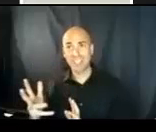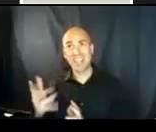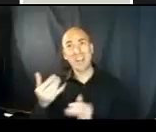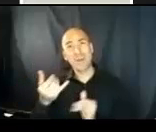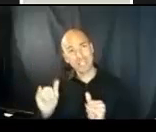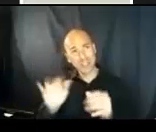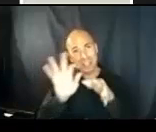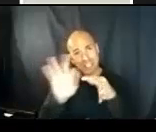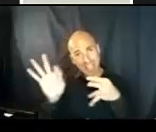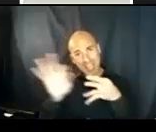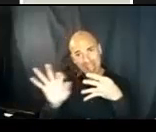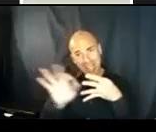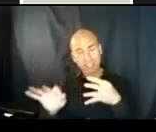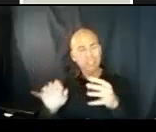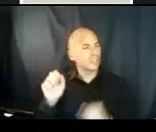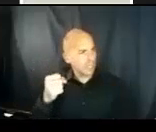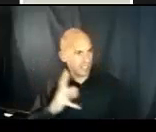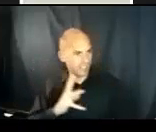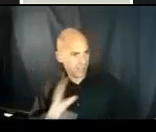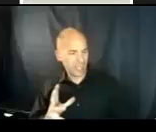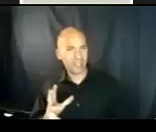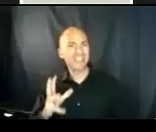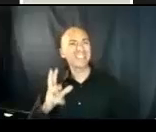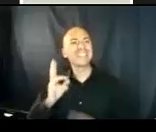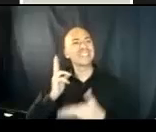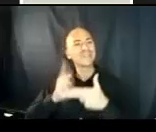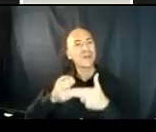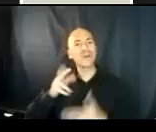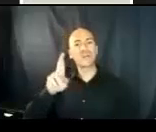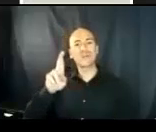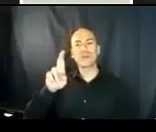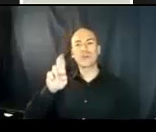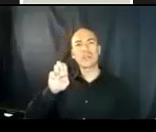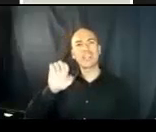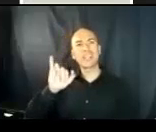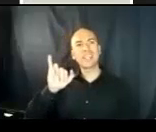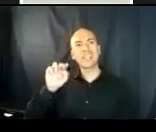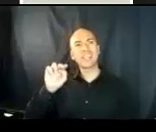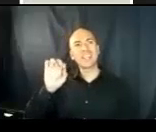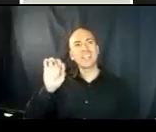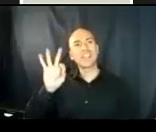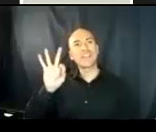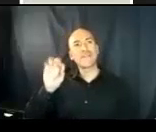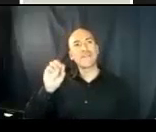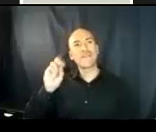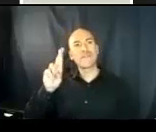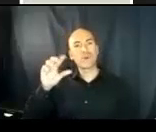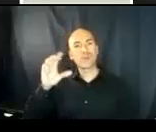repeat. This is called also reinforcing learning, which is super important.